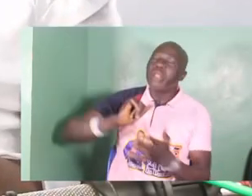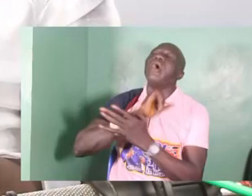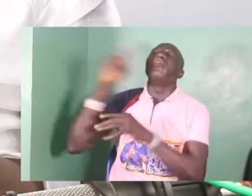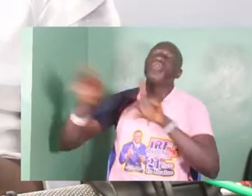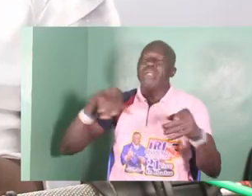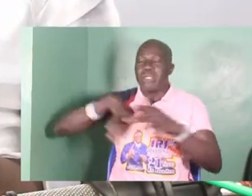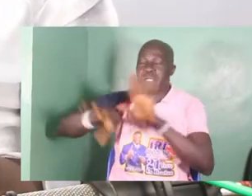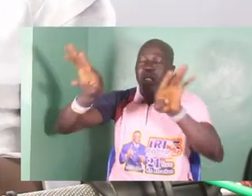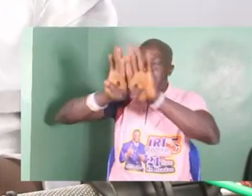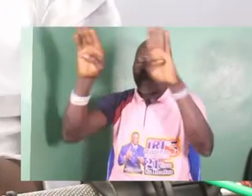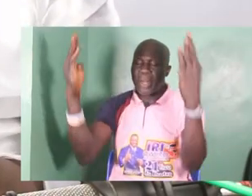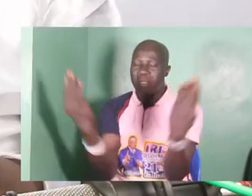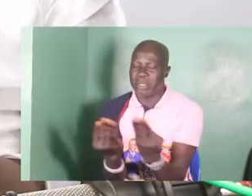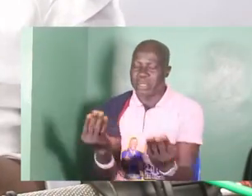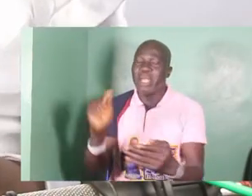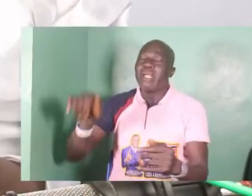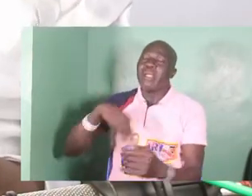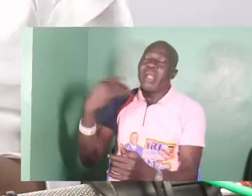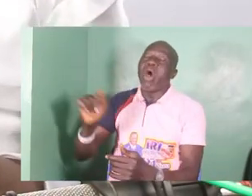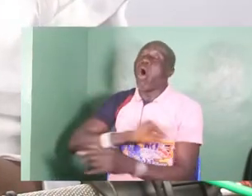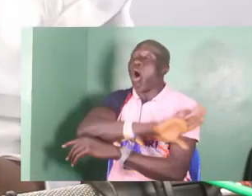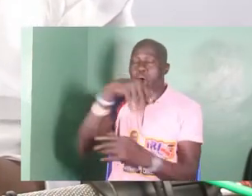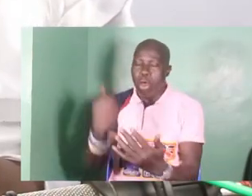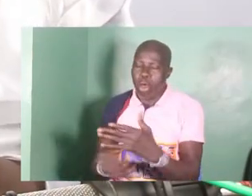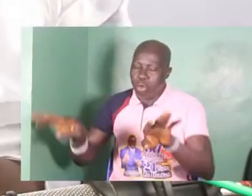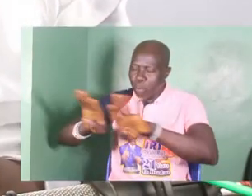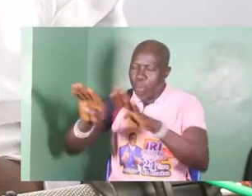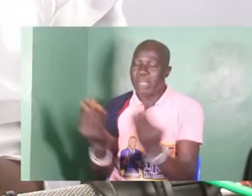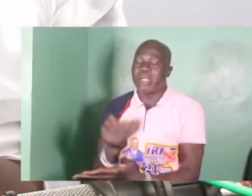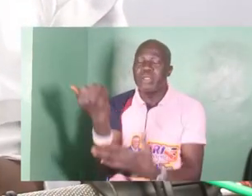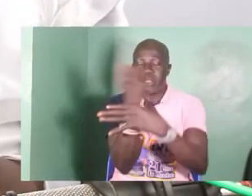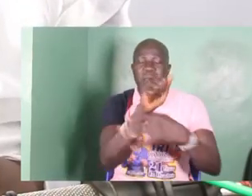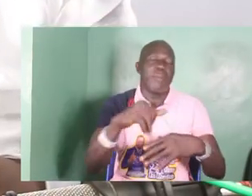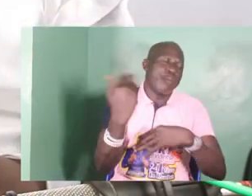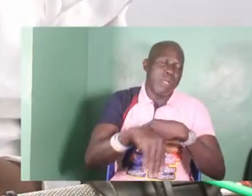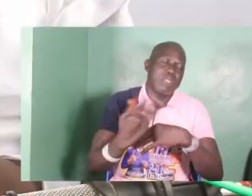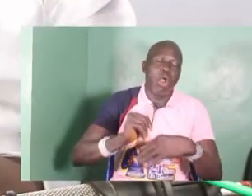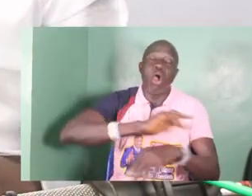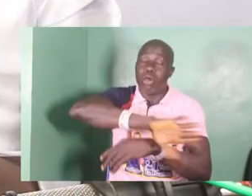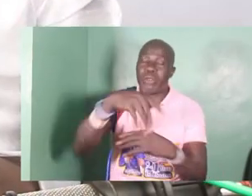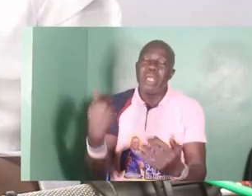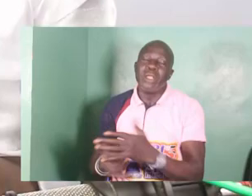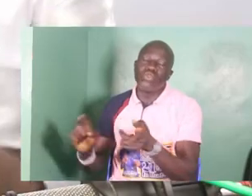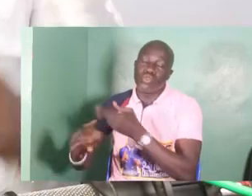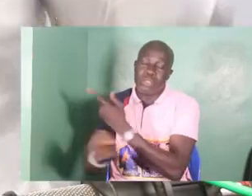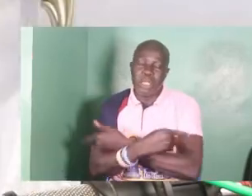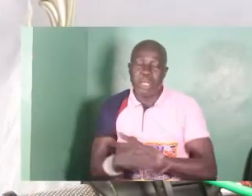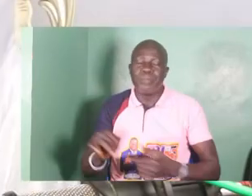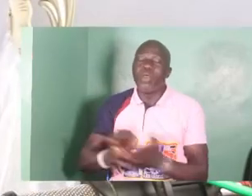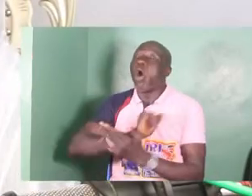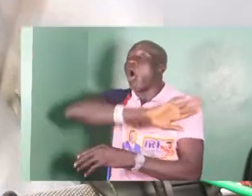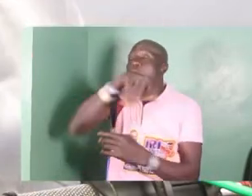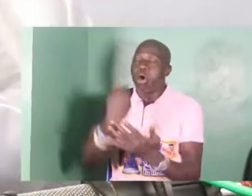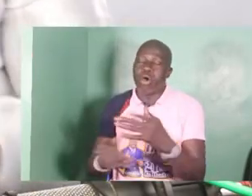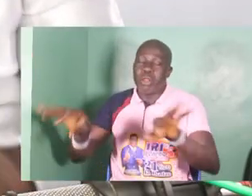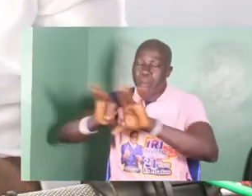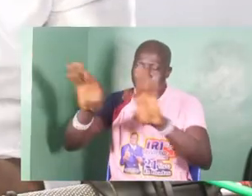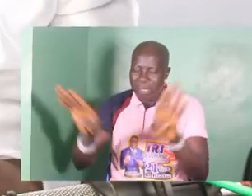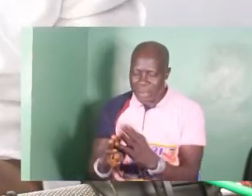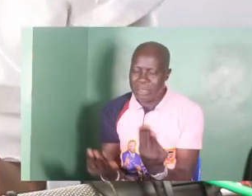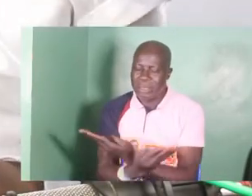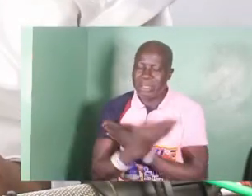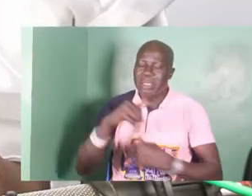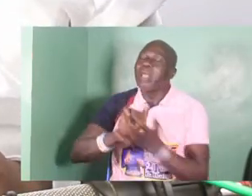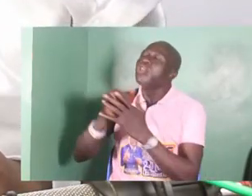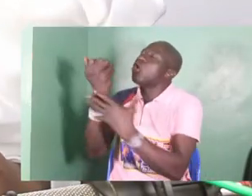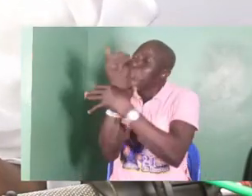all in other branches. Bobo branches are the people that know. We share bread, not Bobo, we come out. Today, Bobo branches, pata.